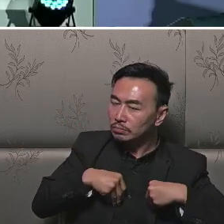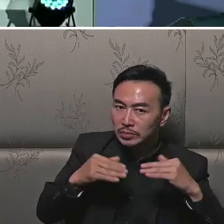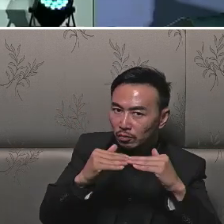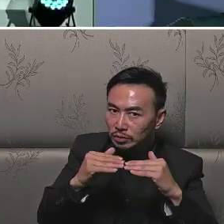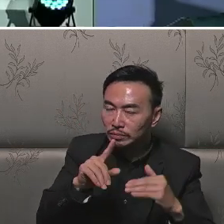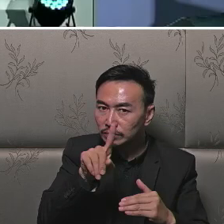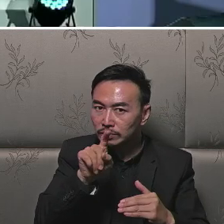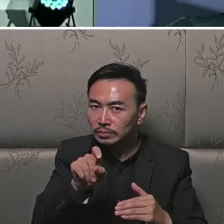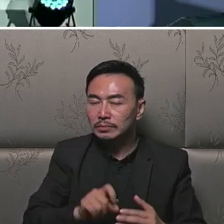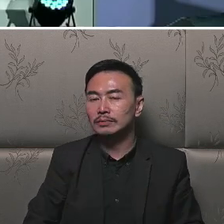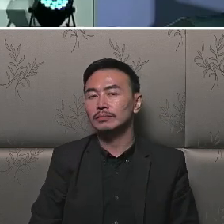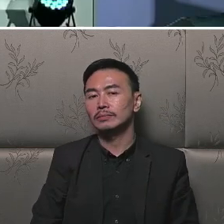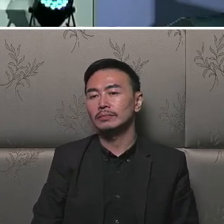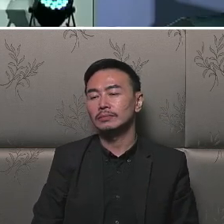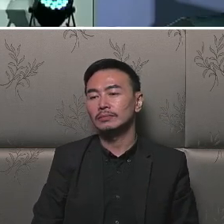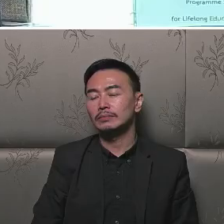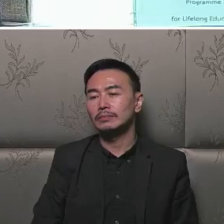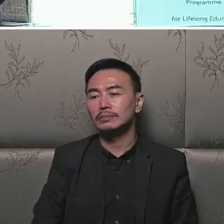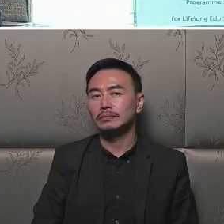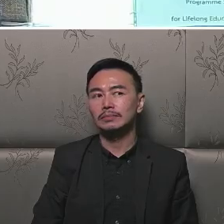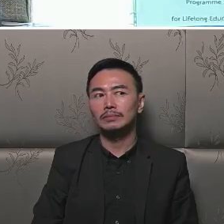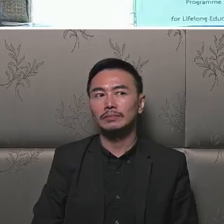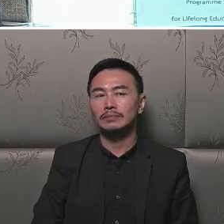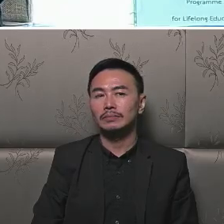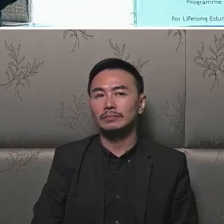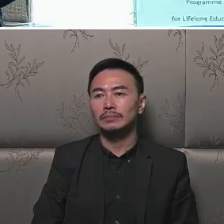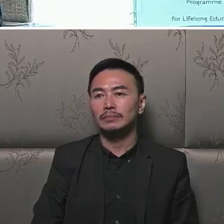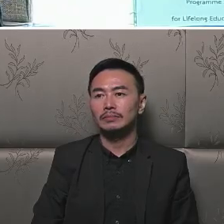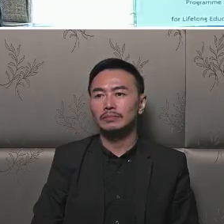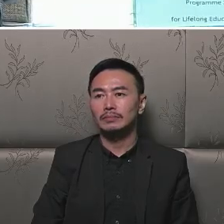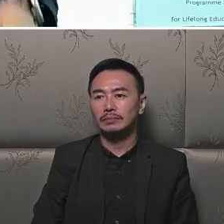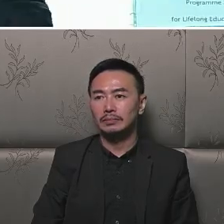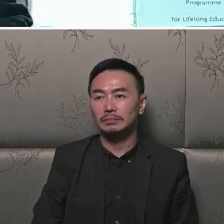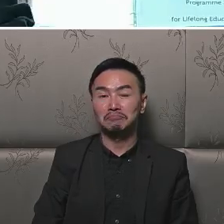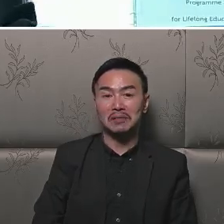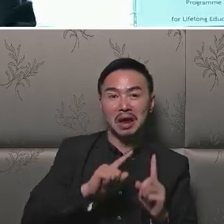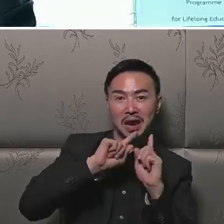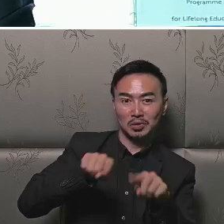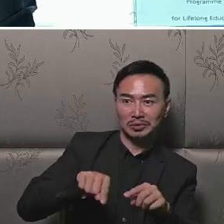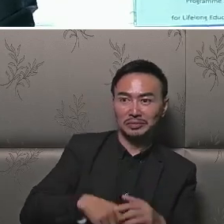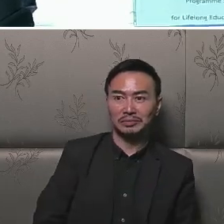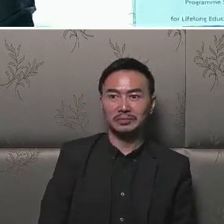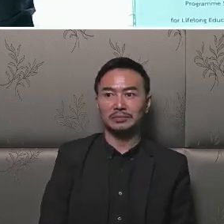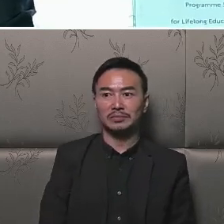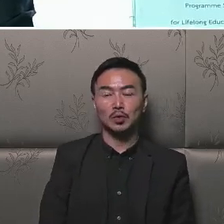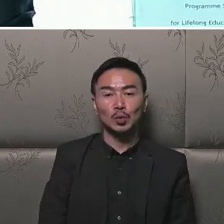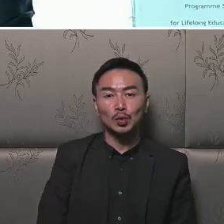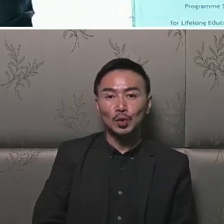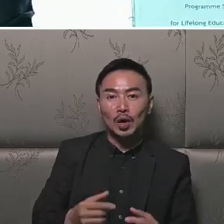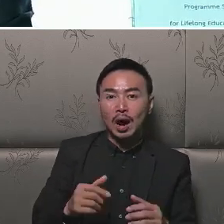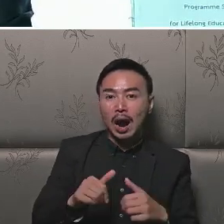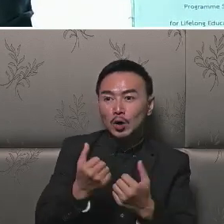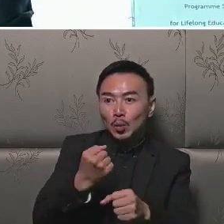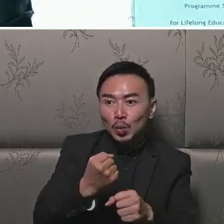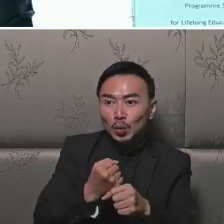As I mentioned, in theory, it is socially acceptable. The degrees received through the alternative